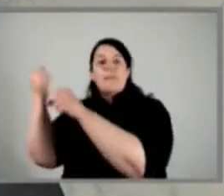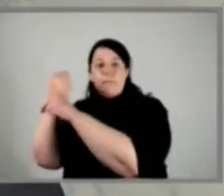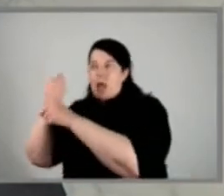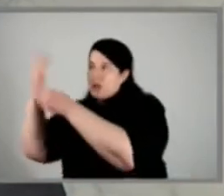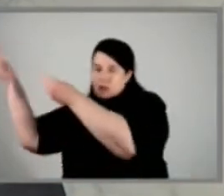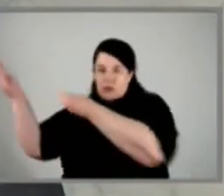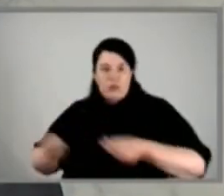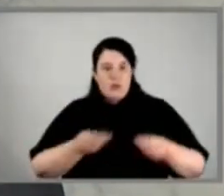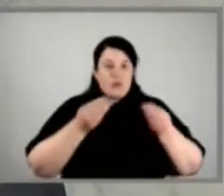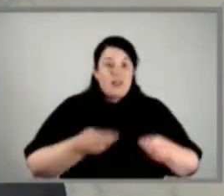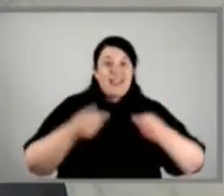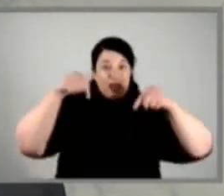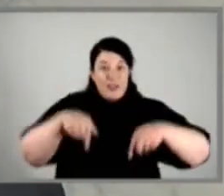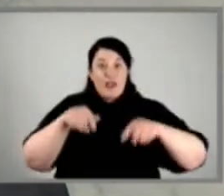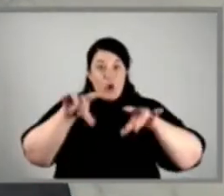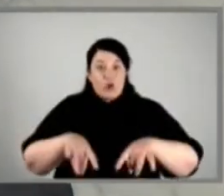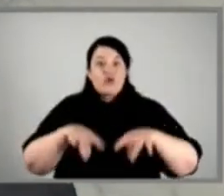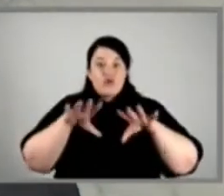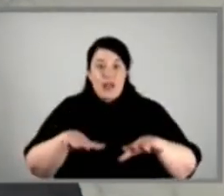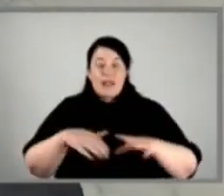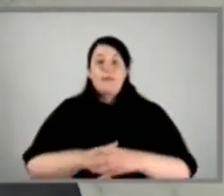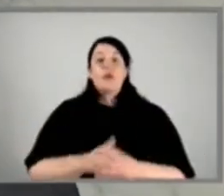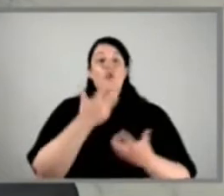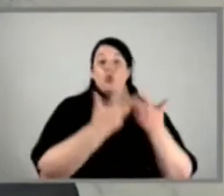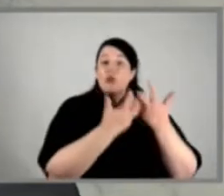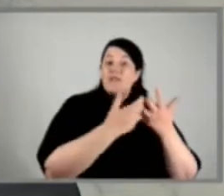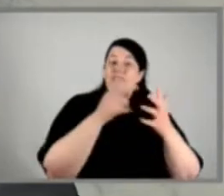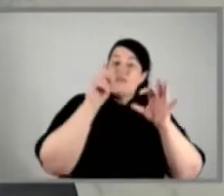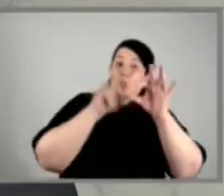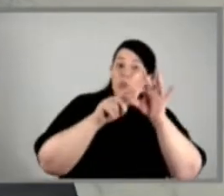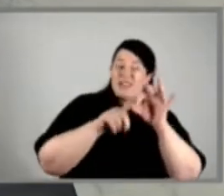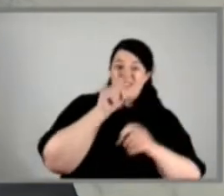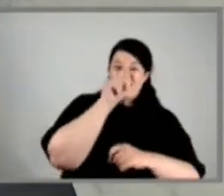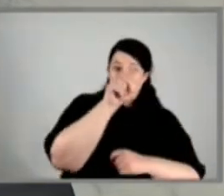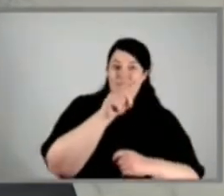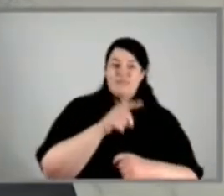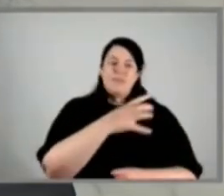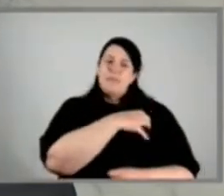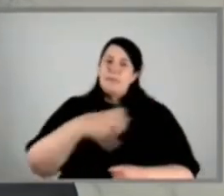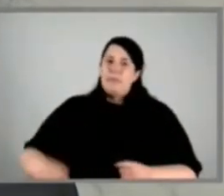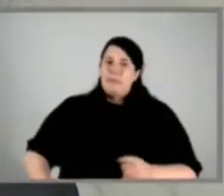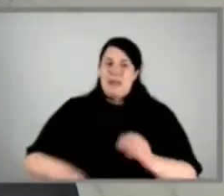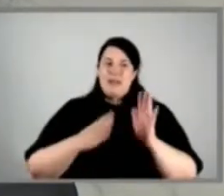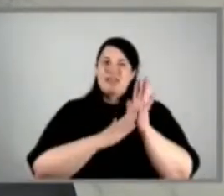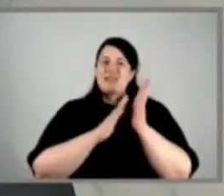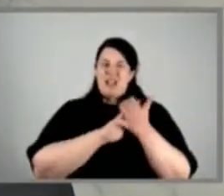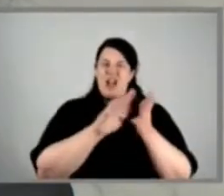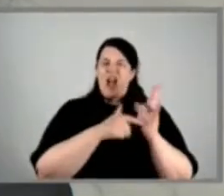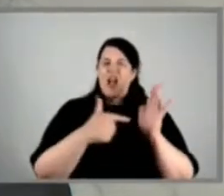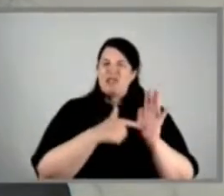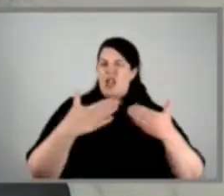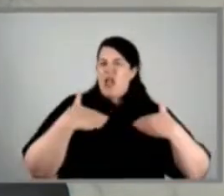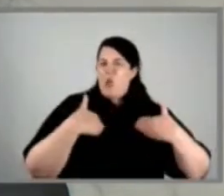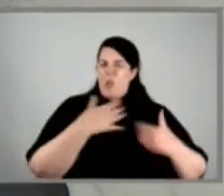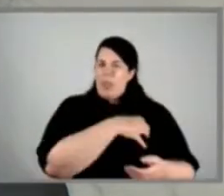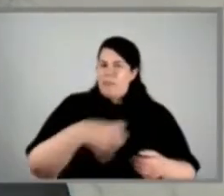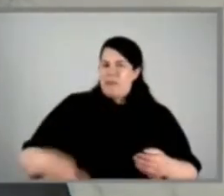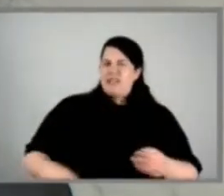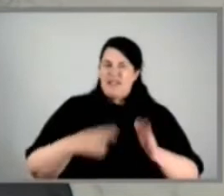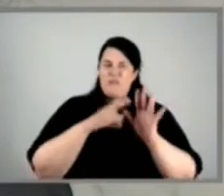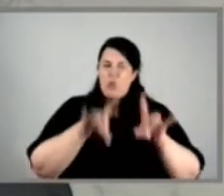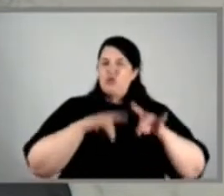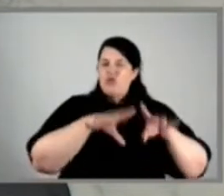some supplies there. The University of Queensland vaccine, Minister Hunt's been up there today talking about that, and they've made major